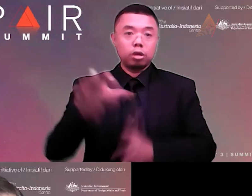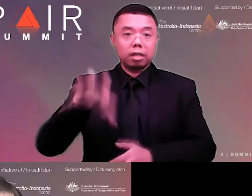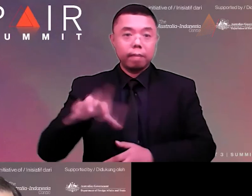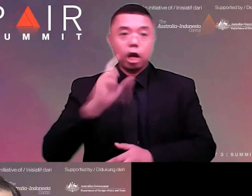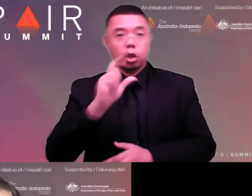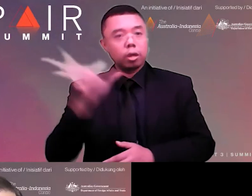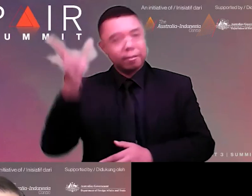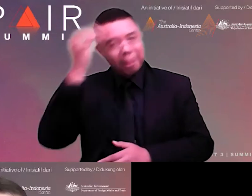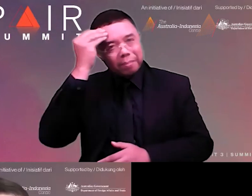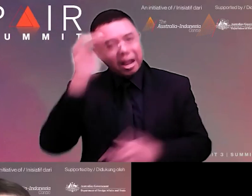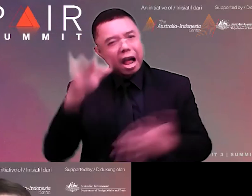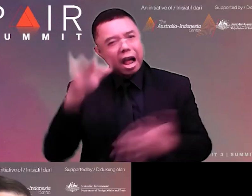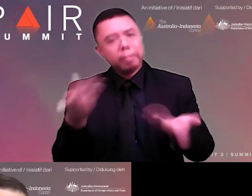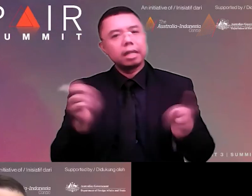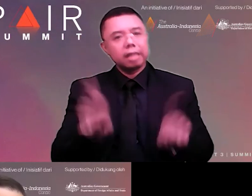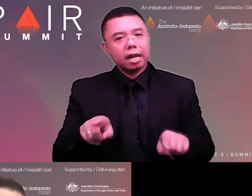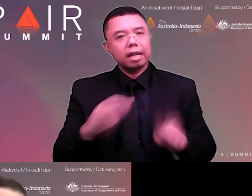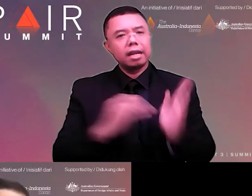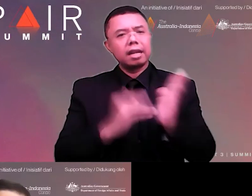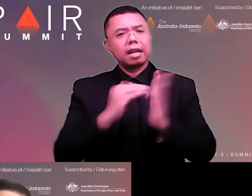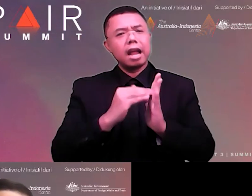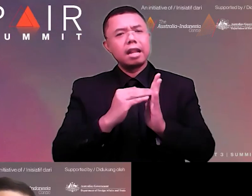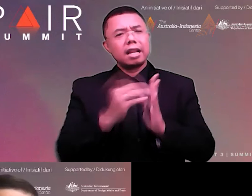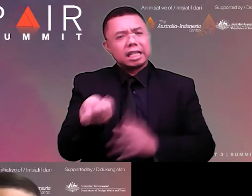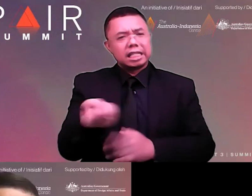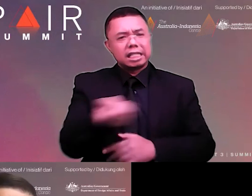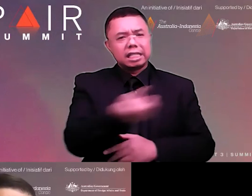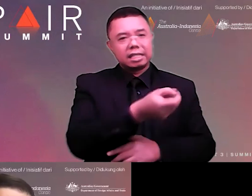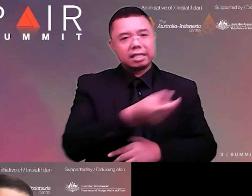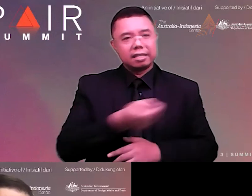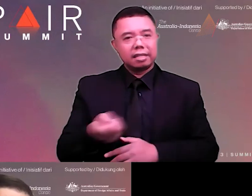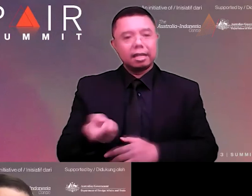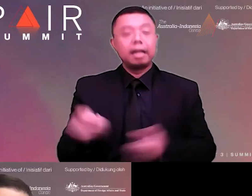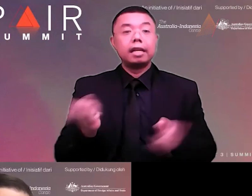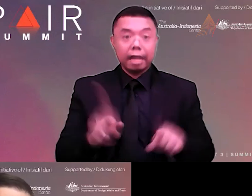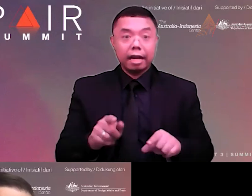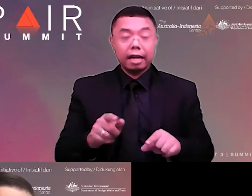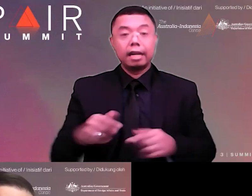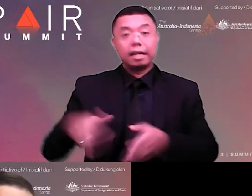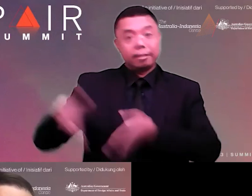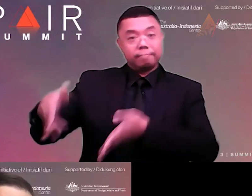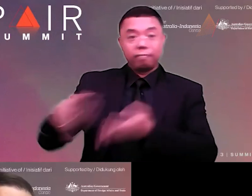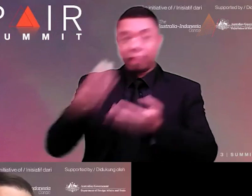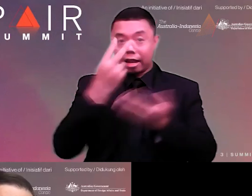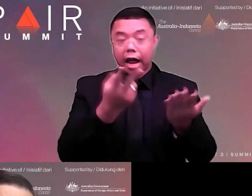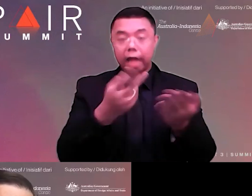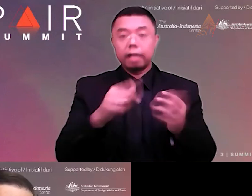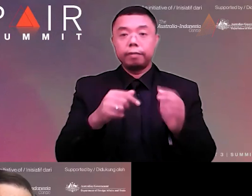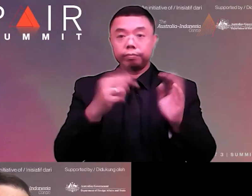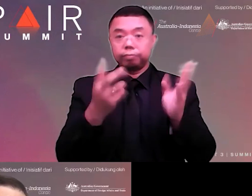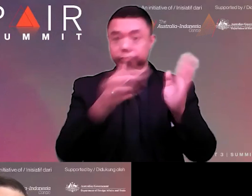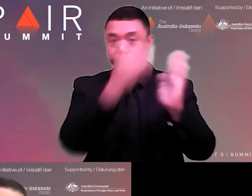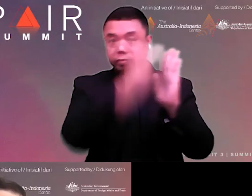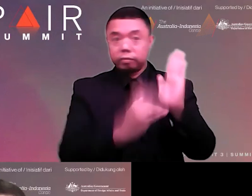level. So the right side actually shows some of those indexes and how we were able through action to get